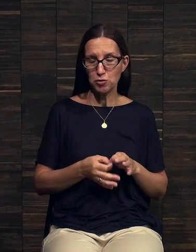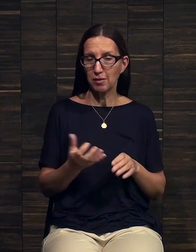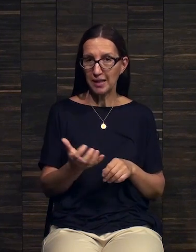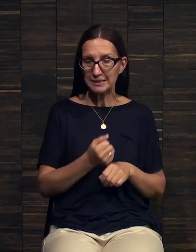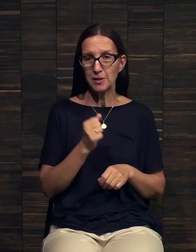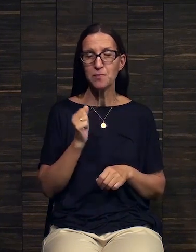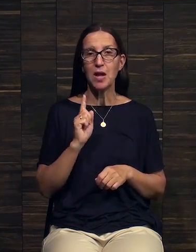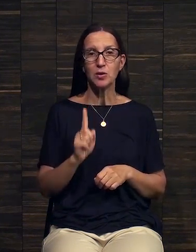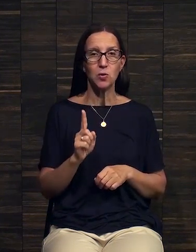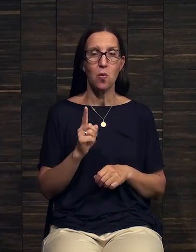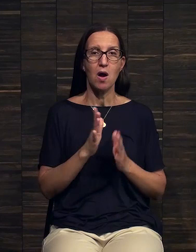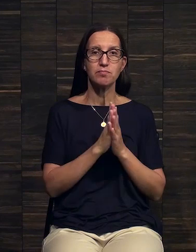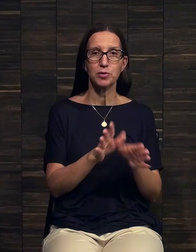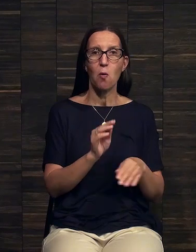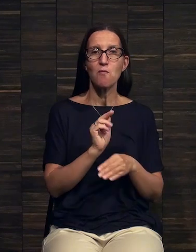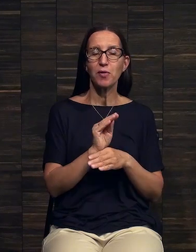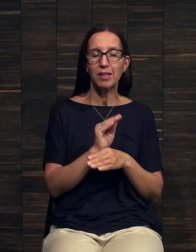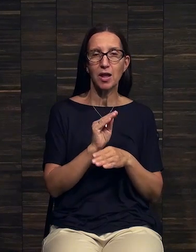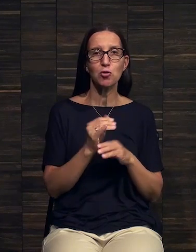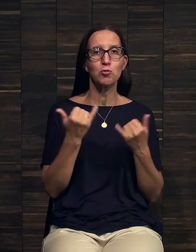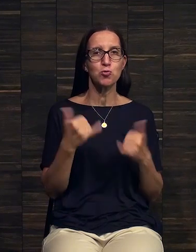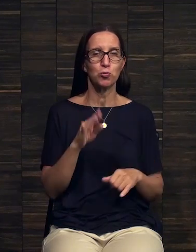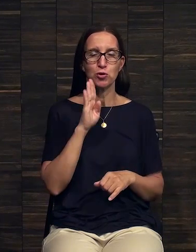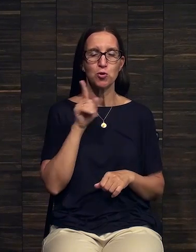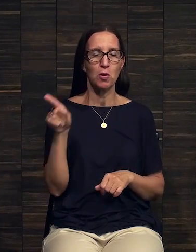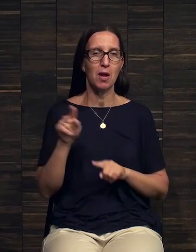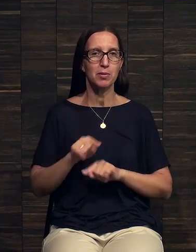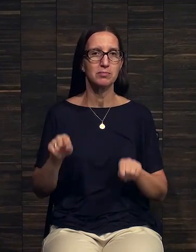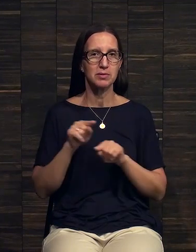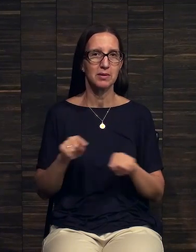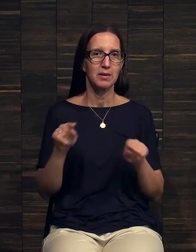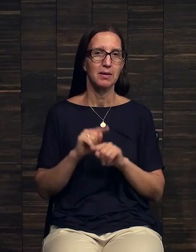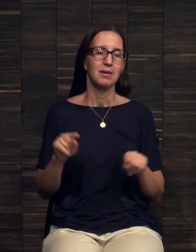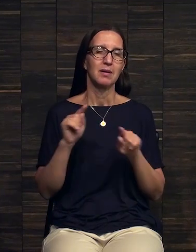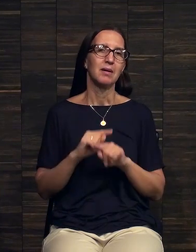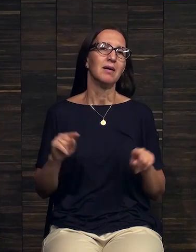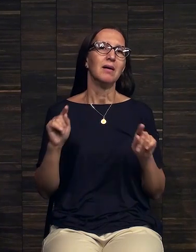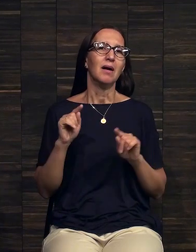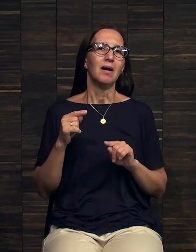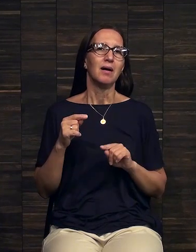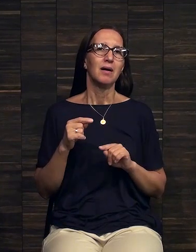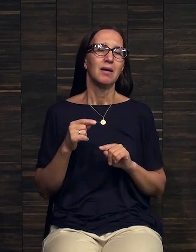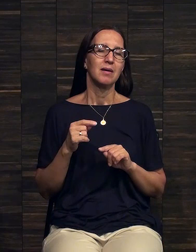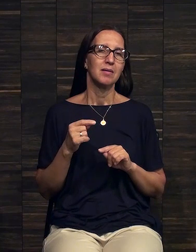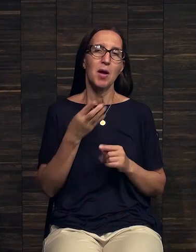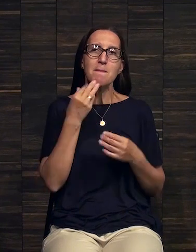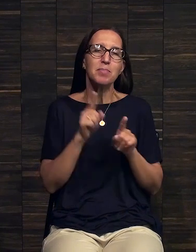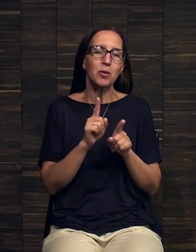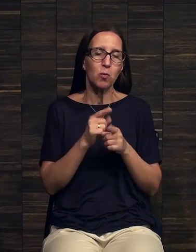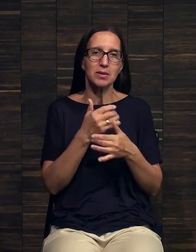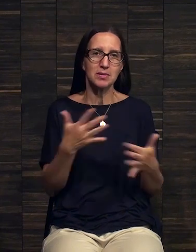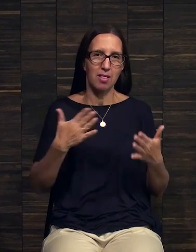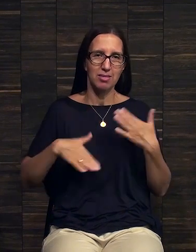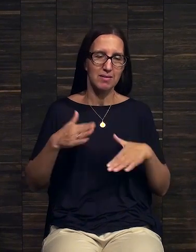It's difficult, really. It's really difficult to discover homosexuality in Batman,